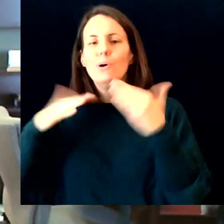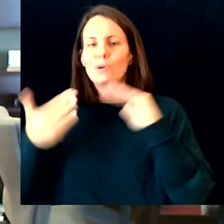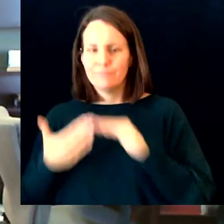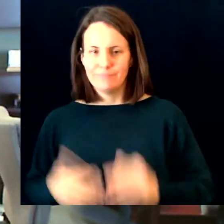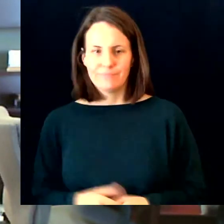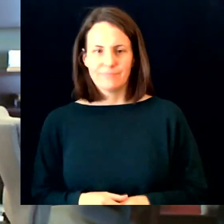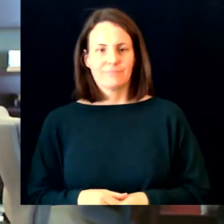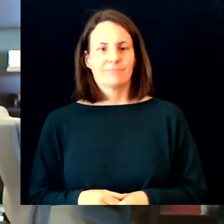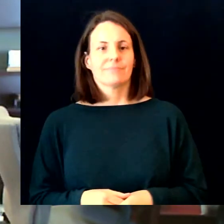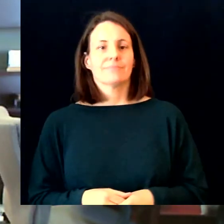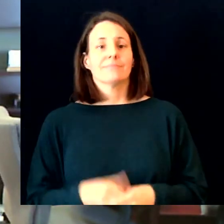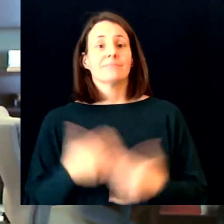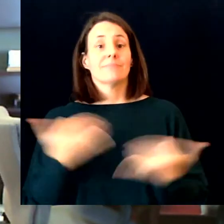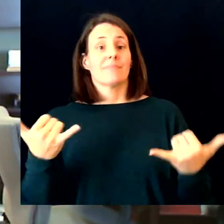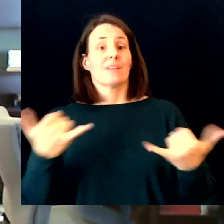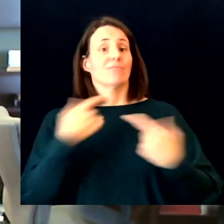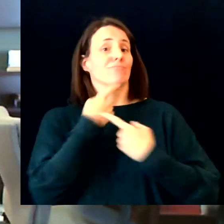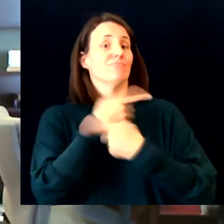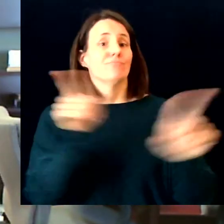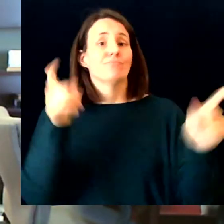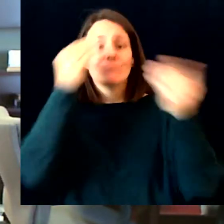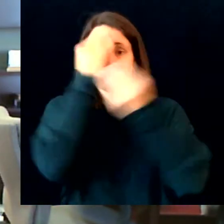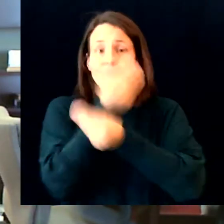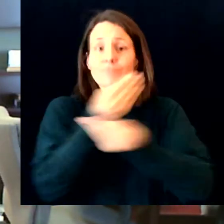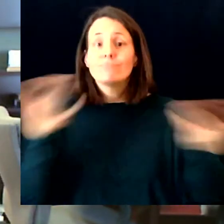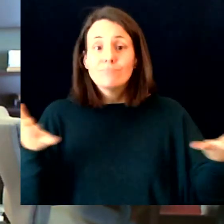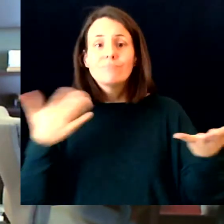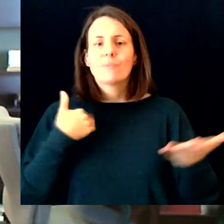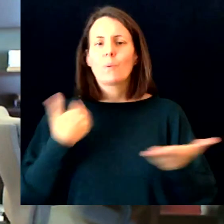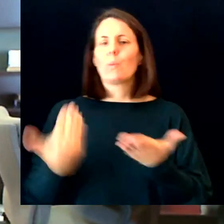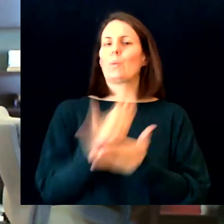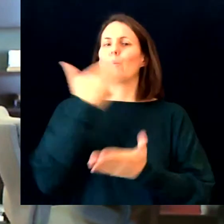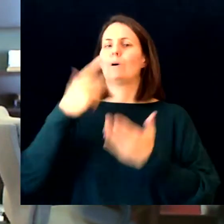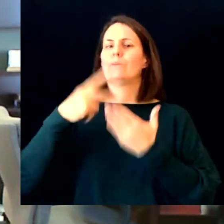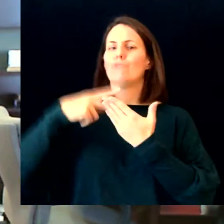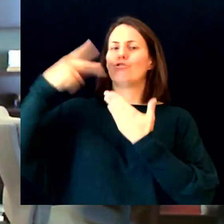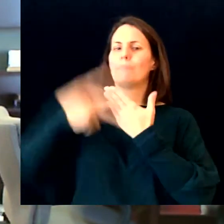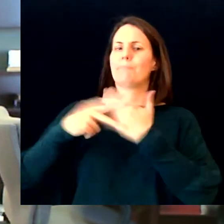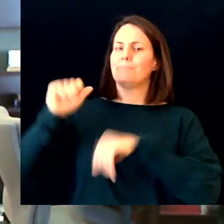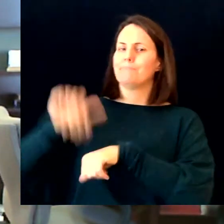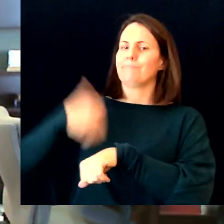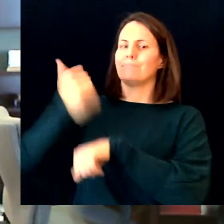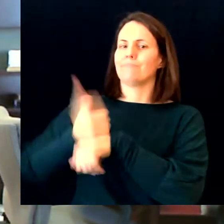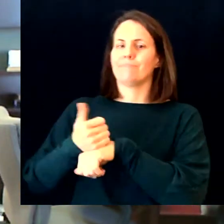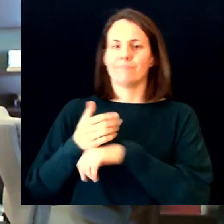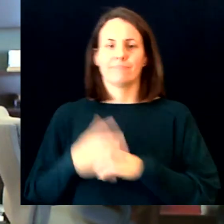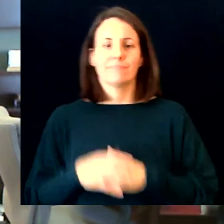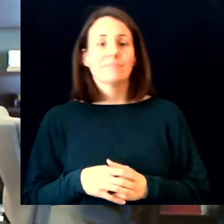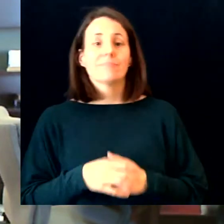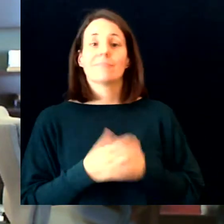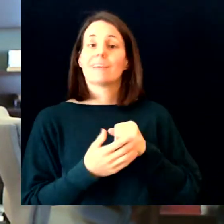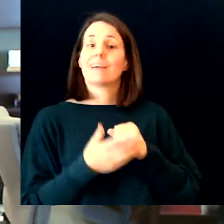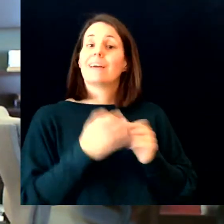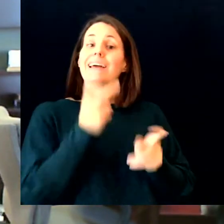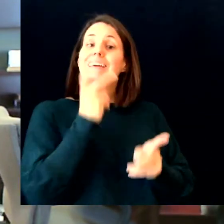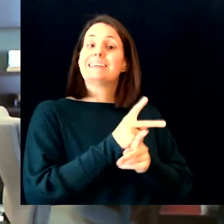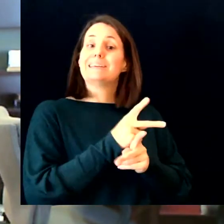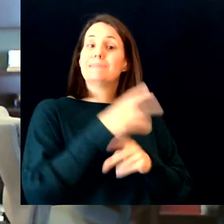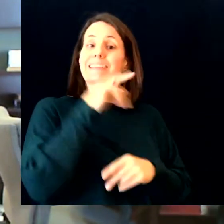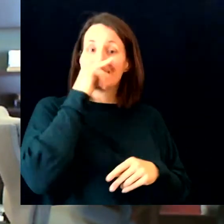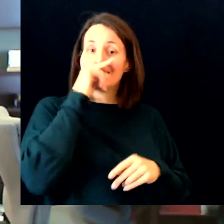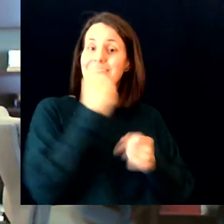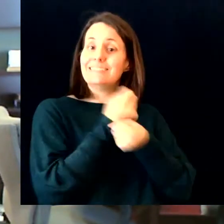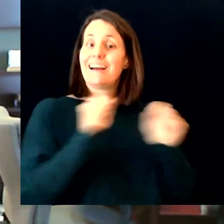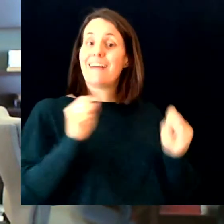campaign to help encourage pediatric COVID-19 vaccinations and safety measures we should follow to keep our children and